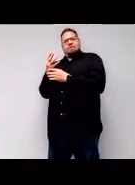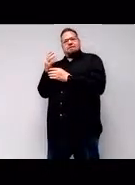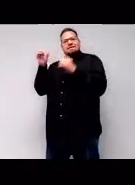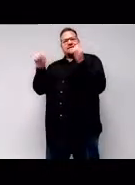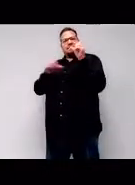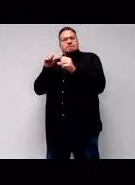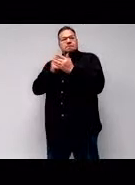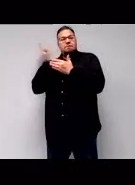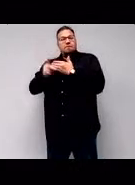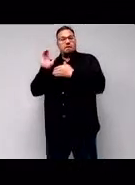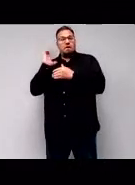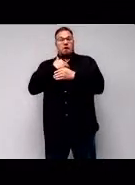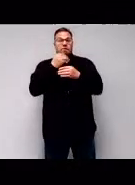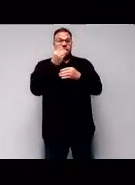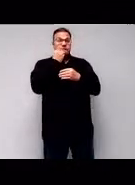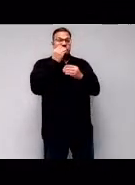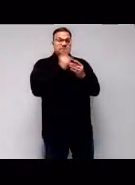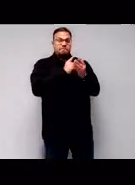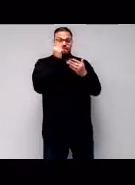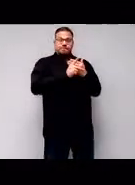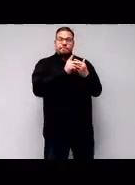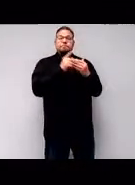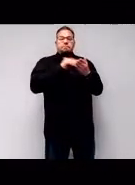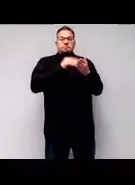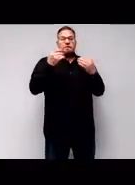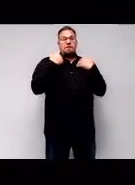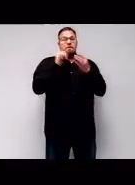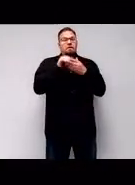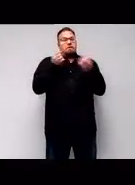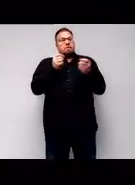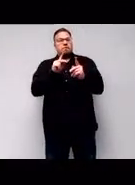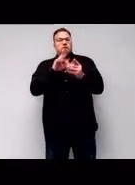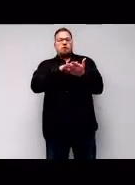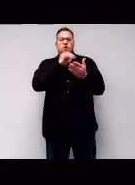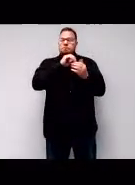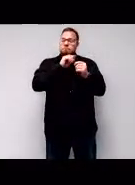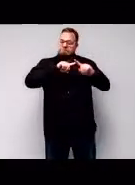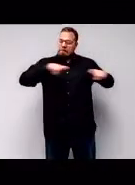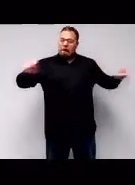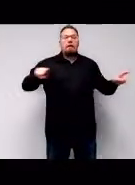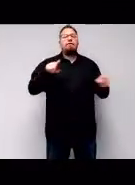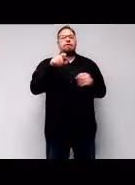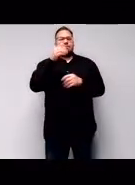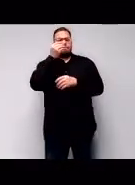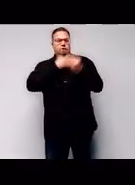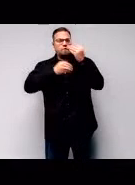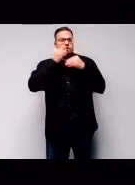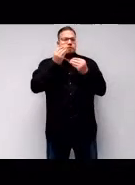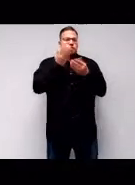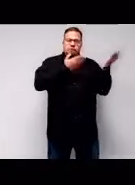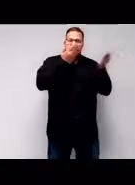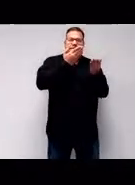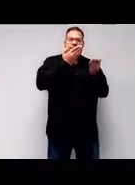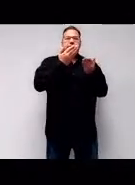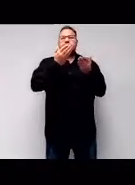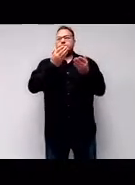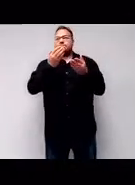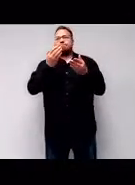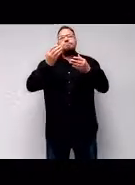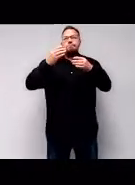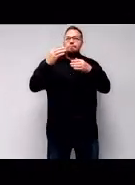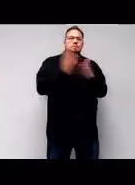Our culinary program, students have the opportunity to learn all aspects of the food service industry. So prepping, baking,